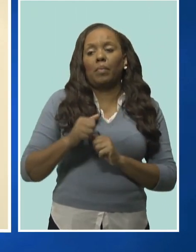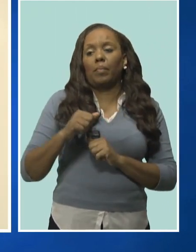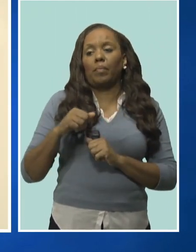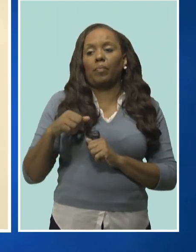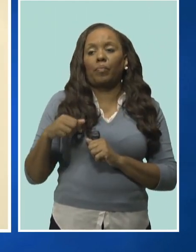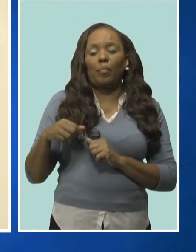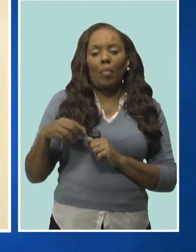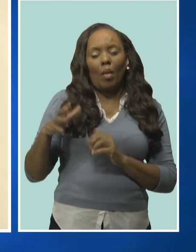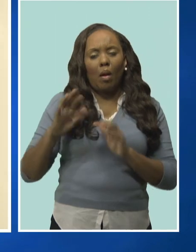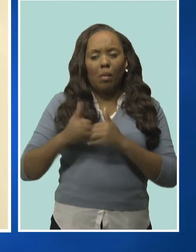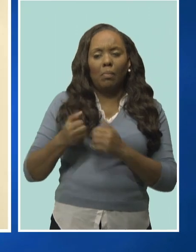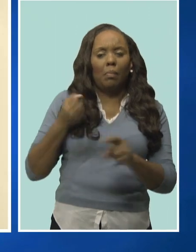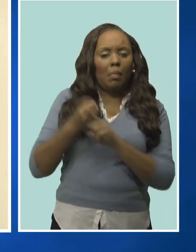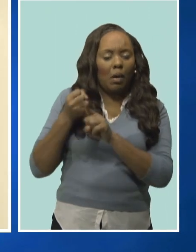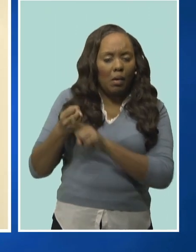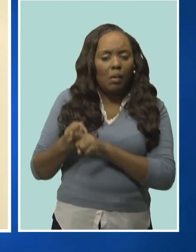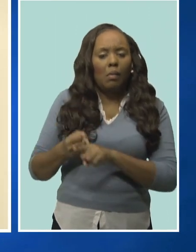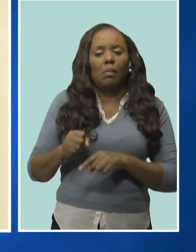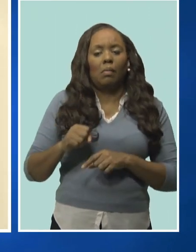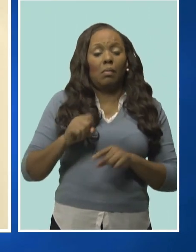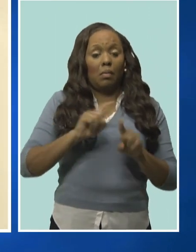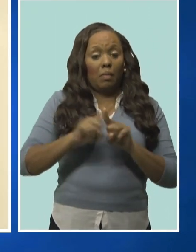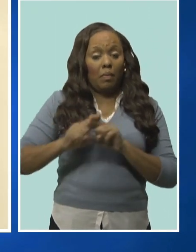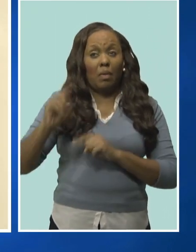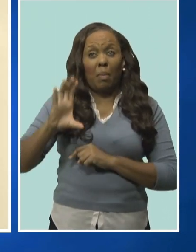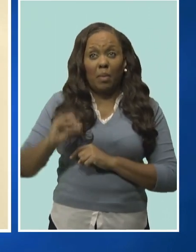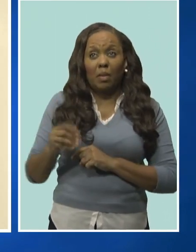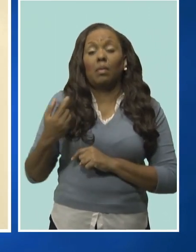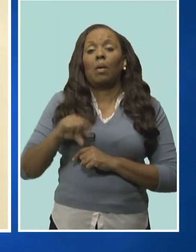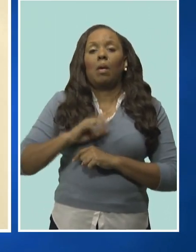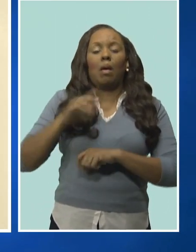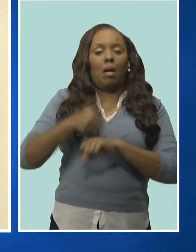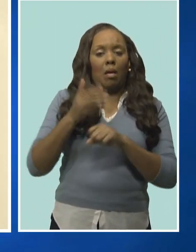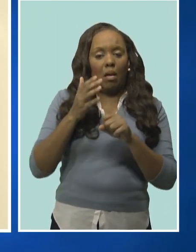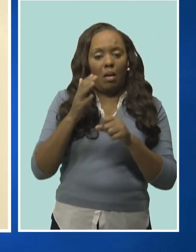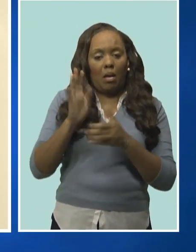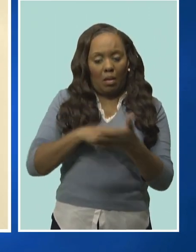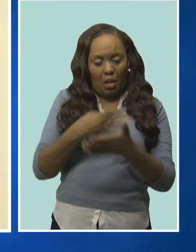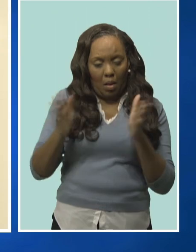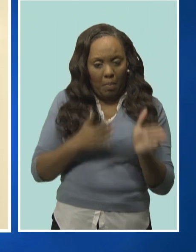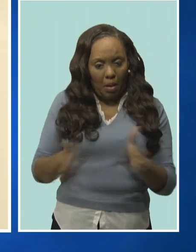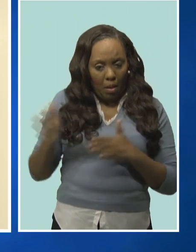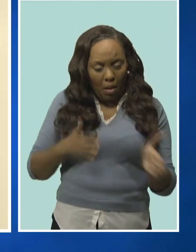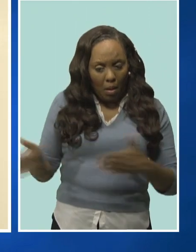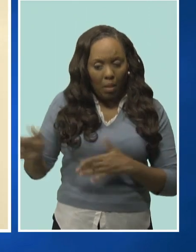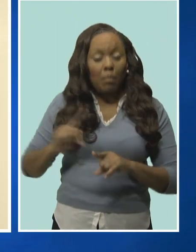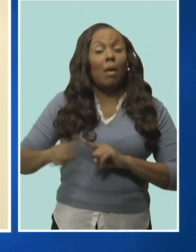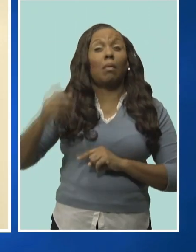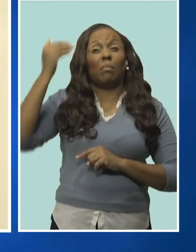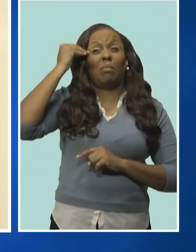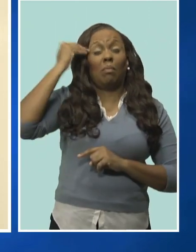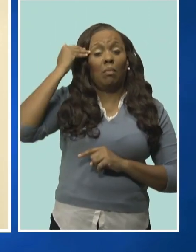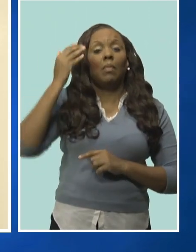we've set out a very clear framework for where Barbados stands. But we are also conscious that there are some countries and companies, there are